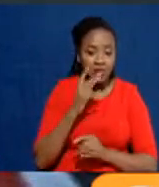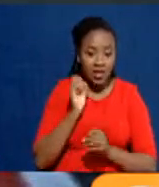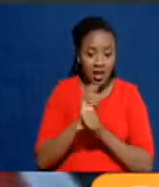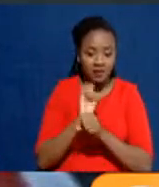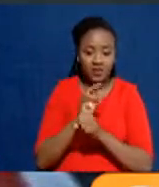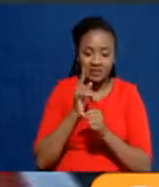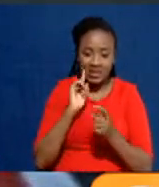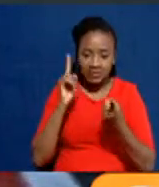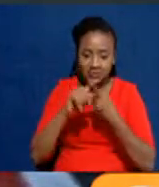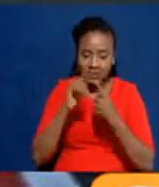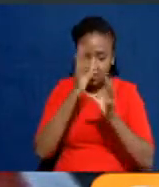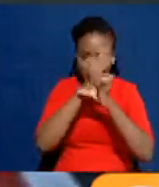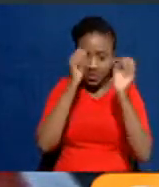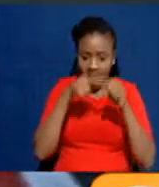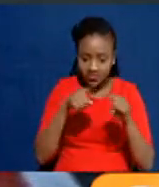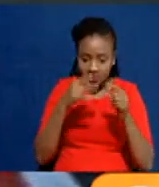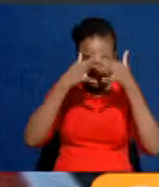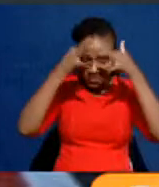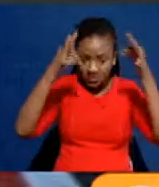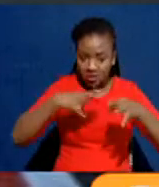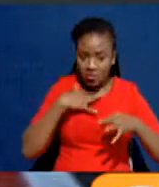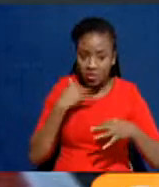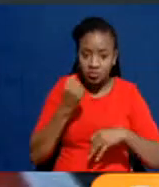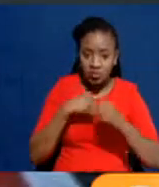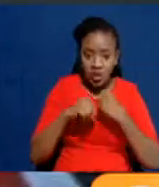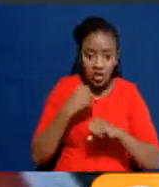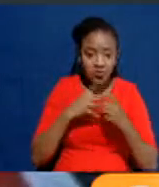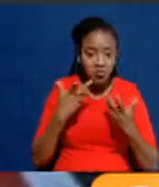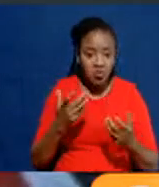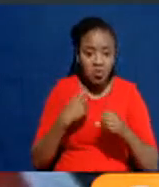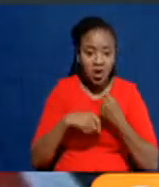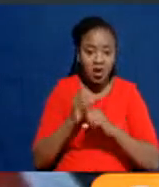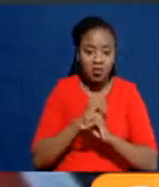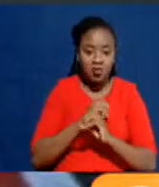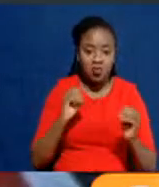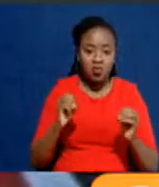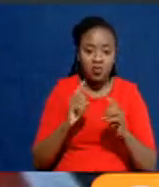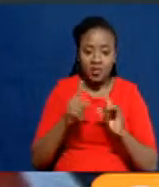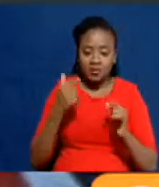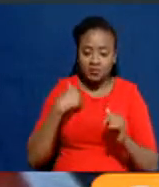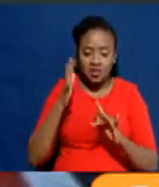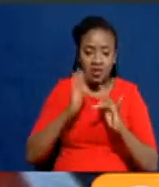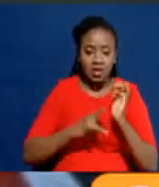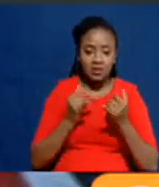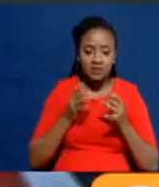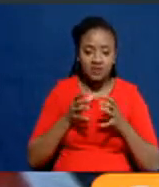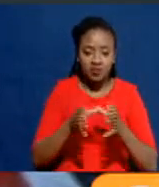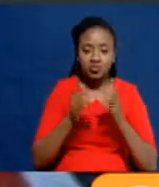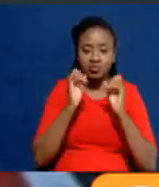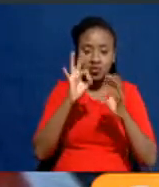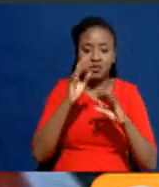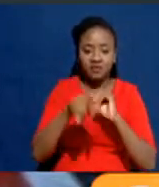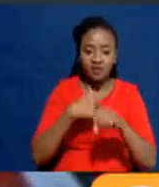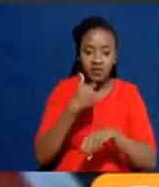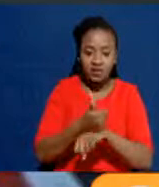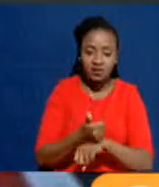not. There's no way of legally enforcing. So even if we established whether Theuri's